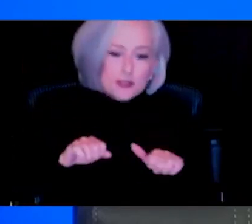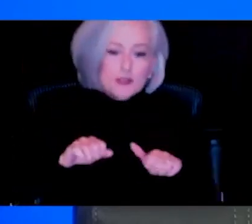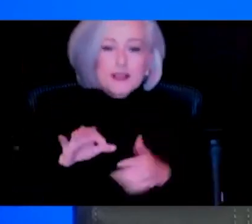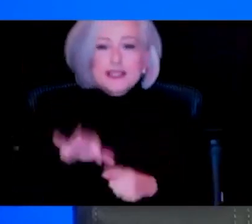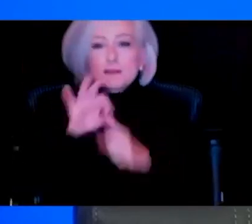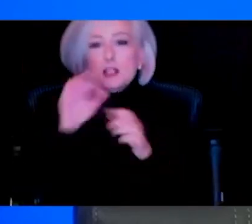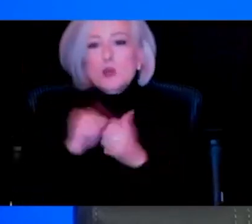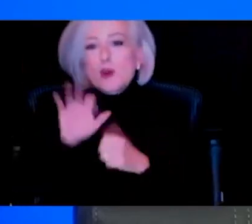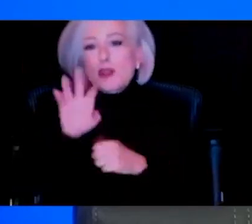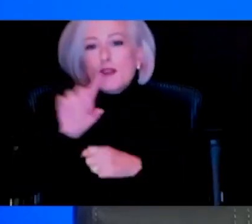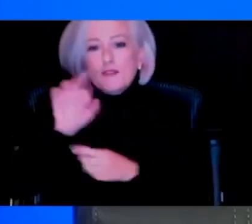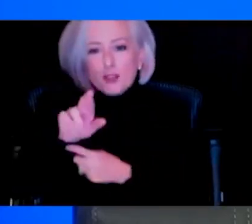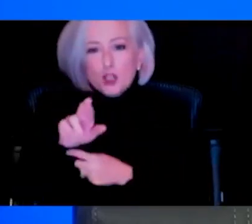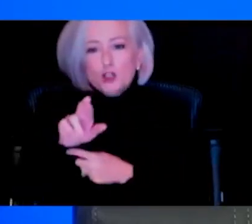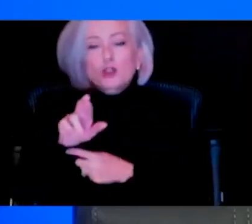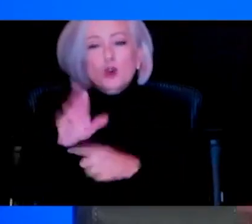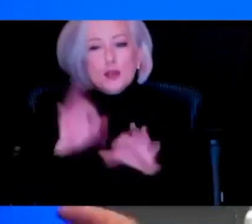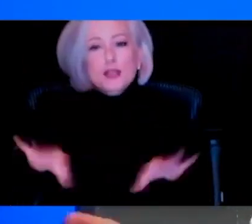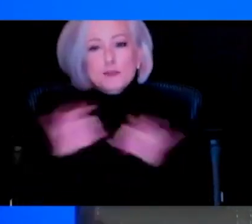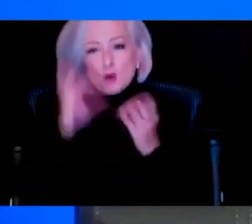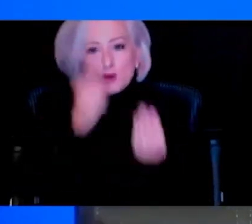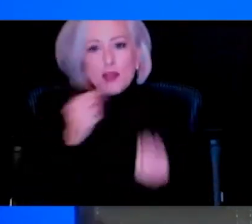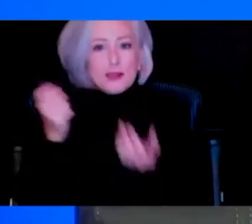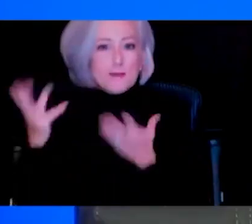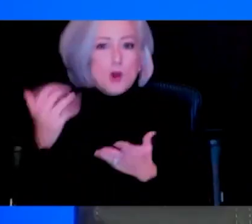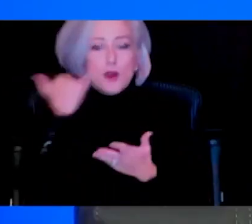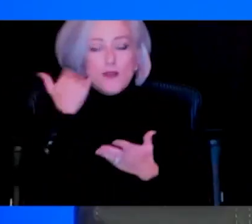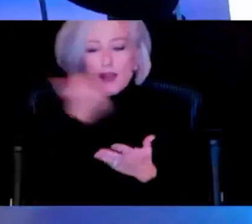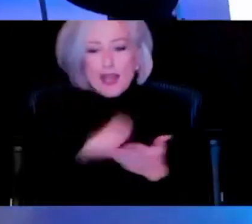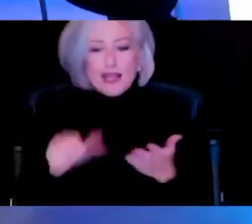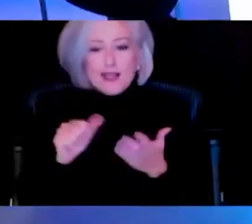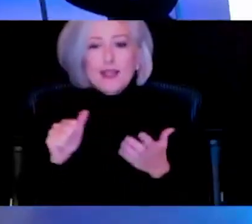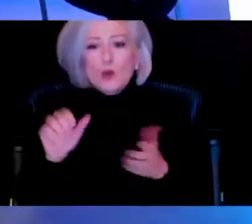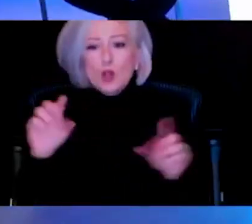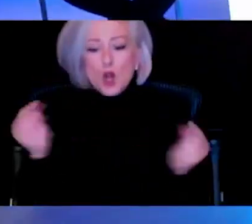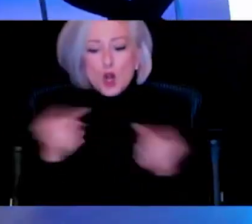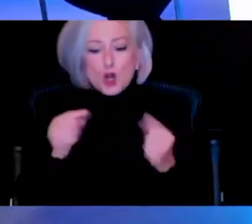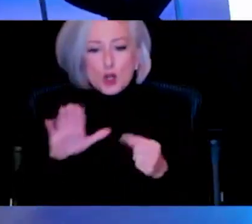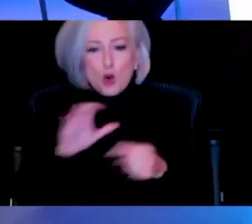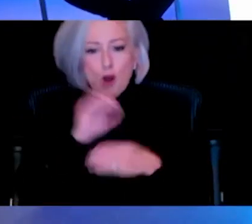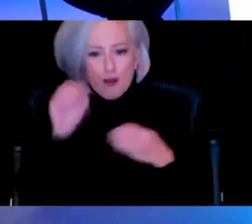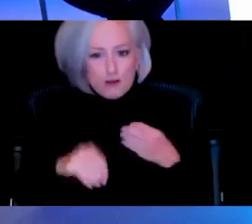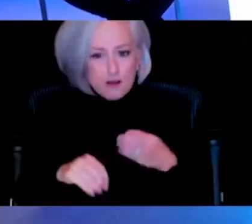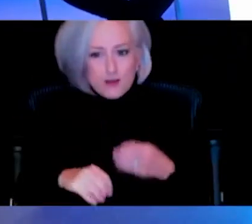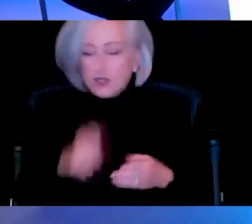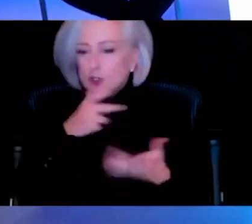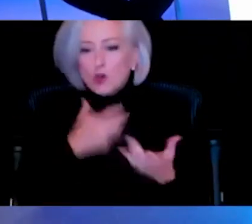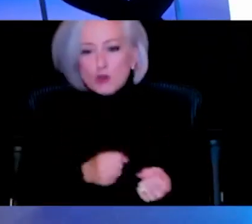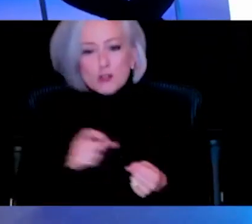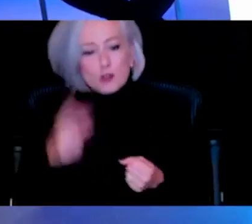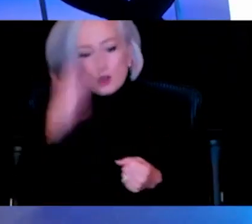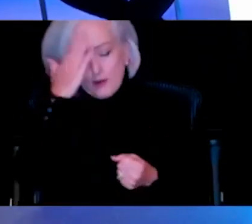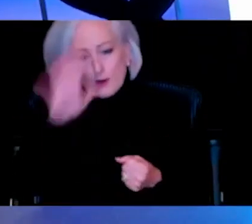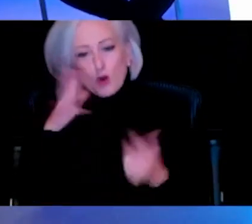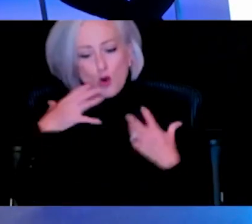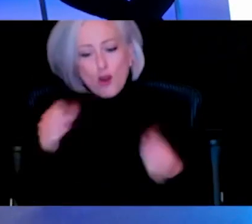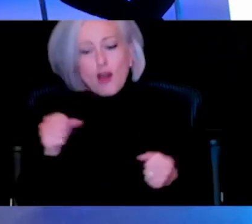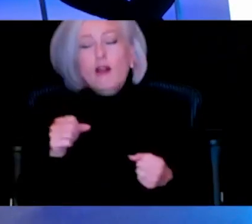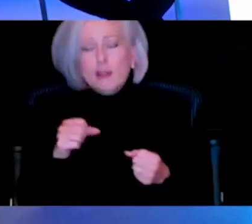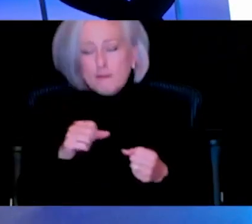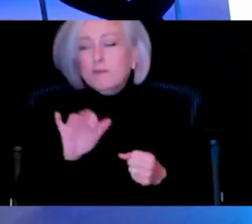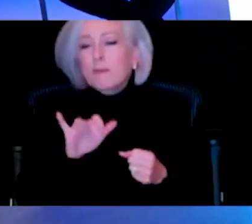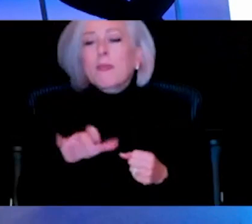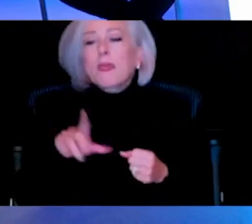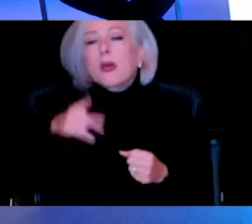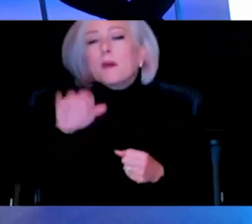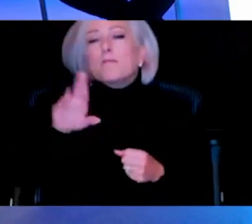know that you're on anything that's going to harm your outcome. Right. Don't trust them to know. You got to know your own health and take that in your hands. Okay. Patrick wants to know, what's